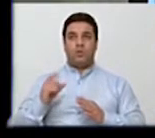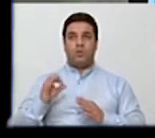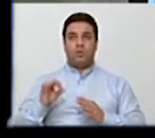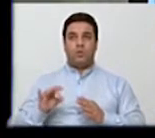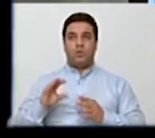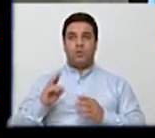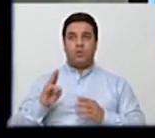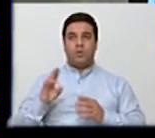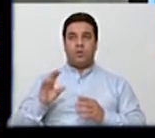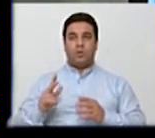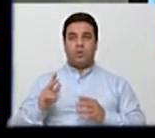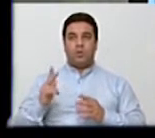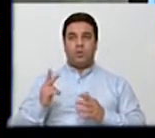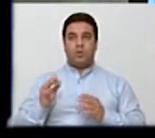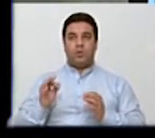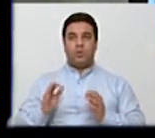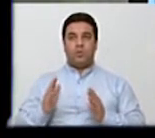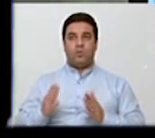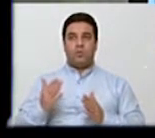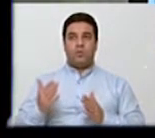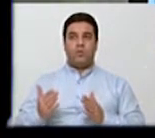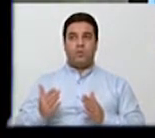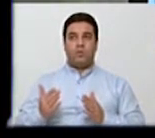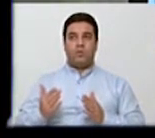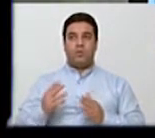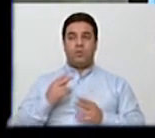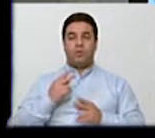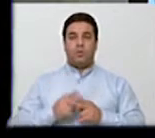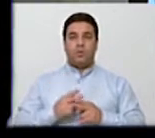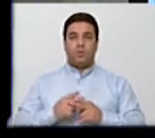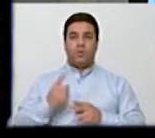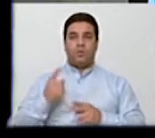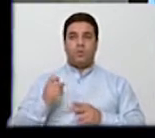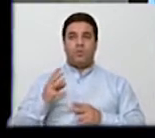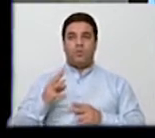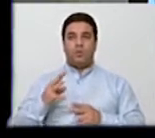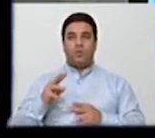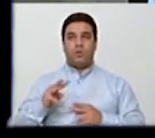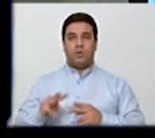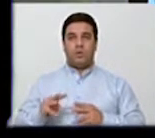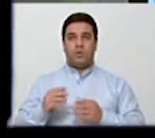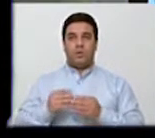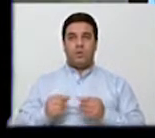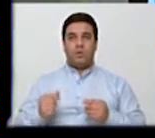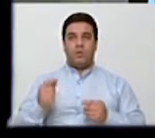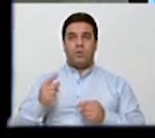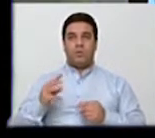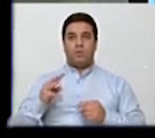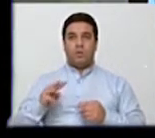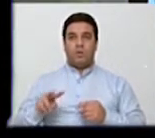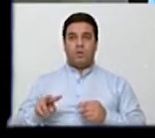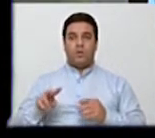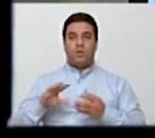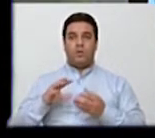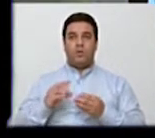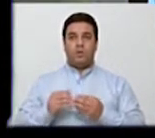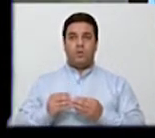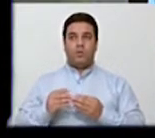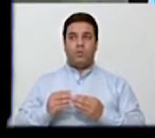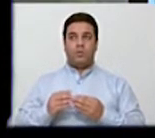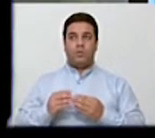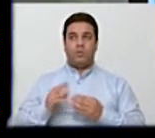mol nitrat kislota to'g'ri keladigan bo'lsa, temir 100 ml eritmada 1 malyarli ekan. Demak, uning